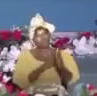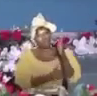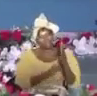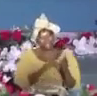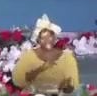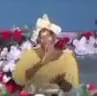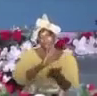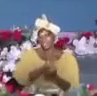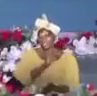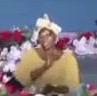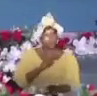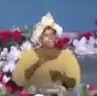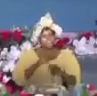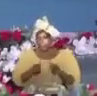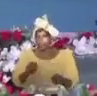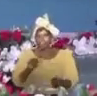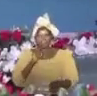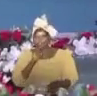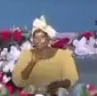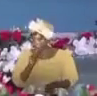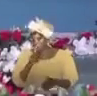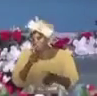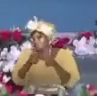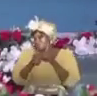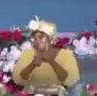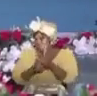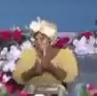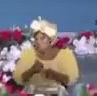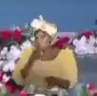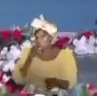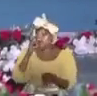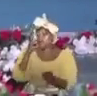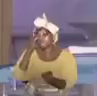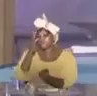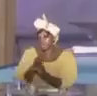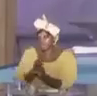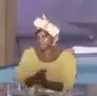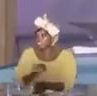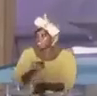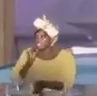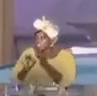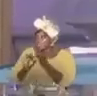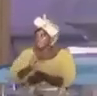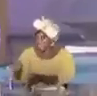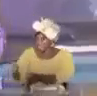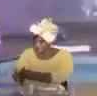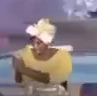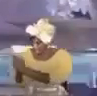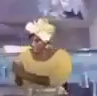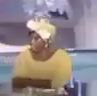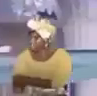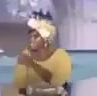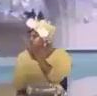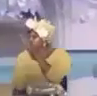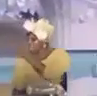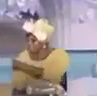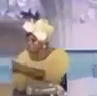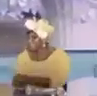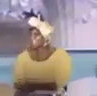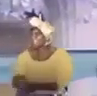faith. If I ask one of our wonderful protocol people here, if I ask them to come and say, collect my